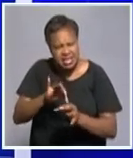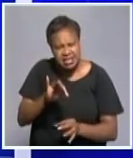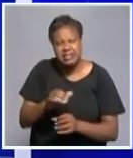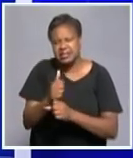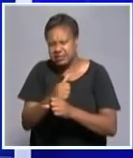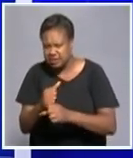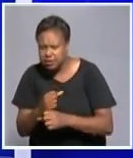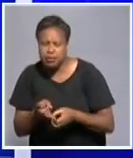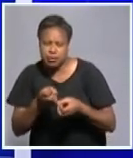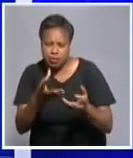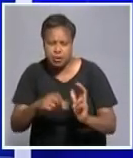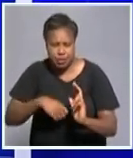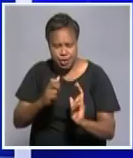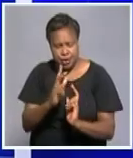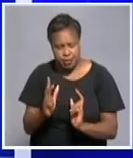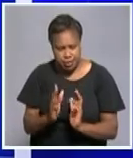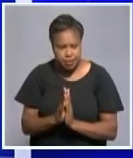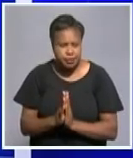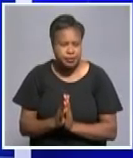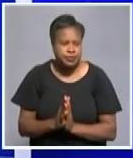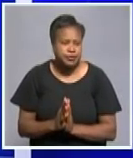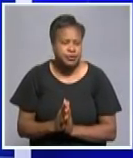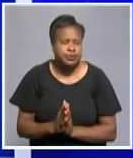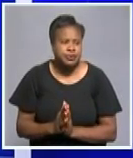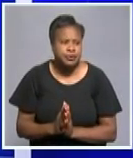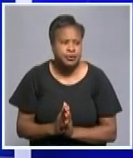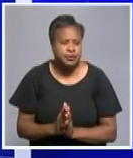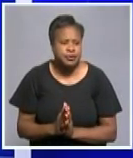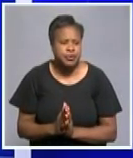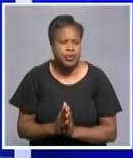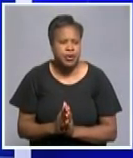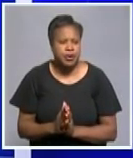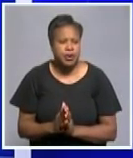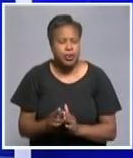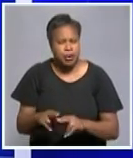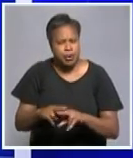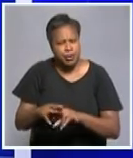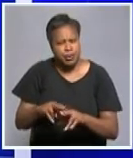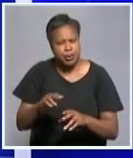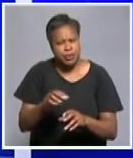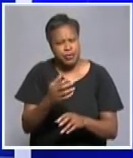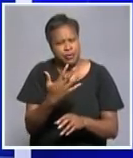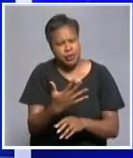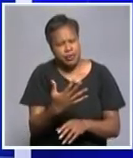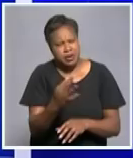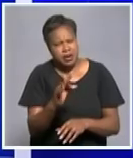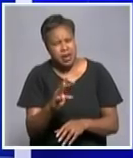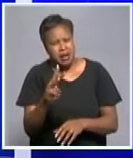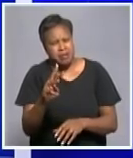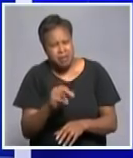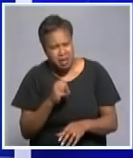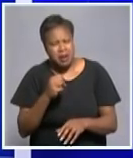diets or special teas, we are spending over 59